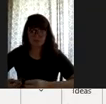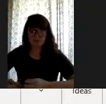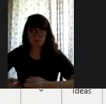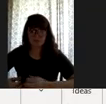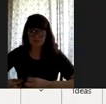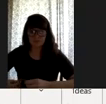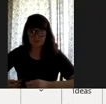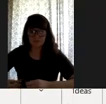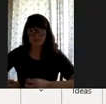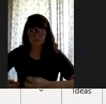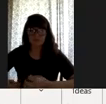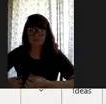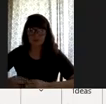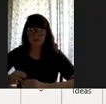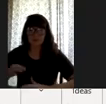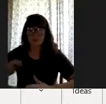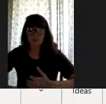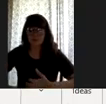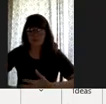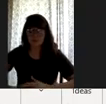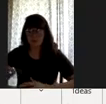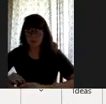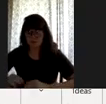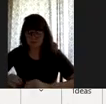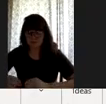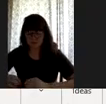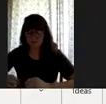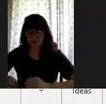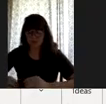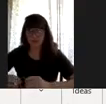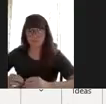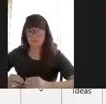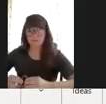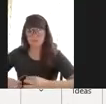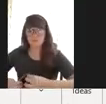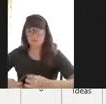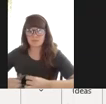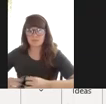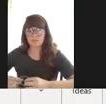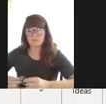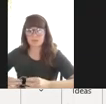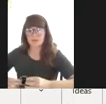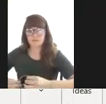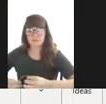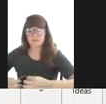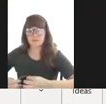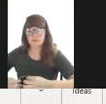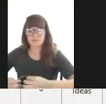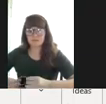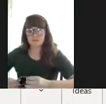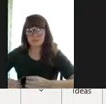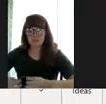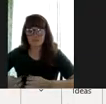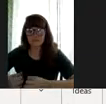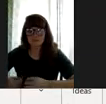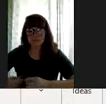peace with God. And then after they get saved, they need to know the peace of God. So let's offer them both. Yeah. So do you have any questions